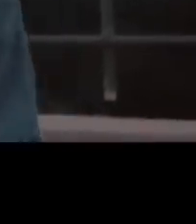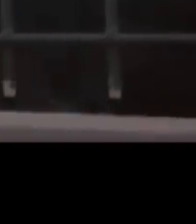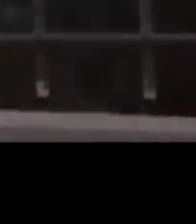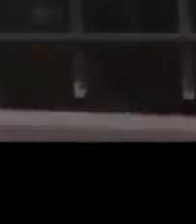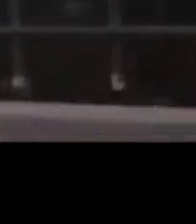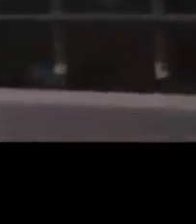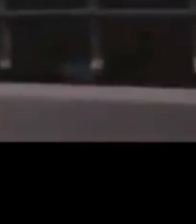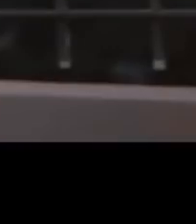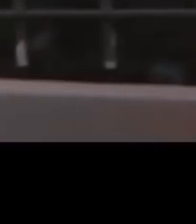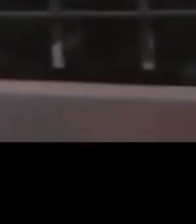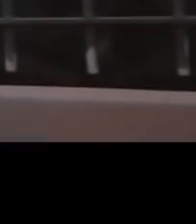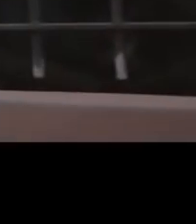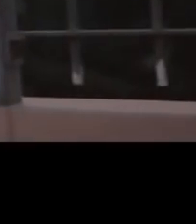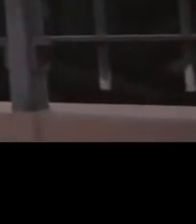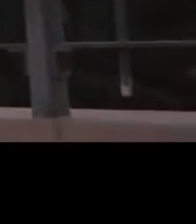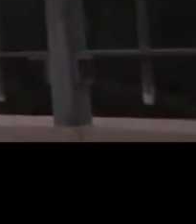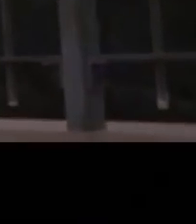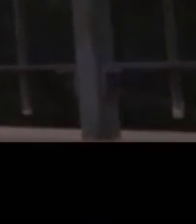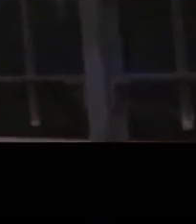we arise.